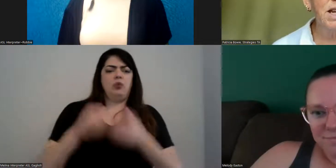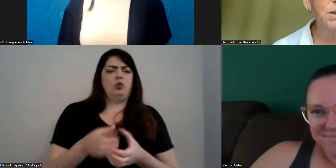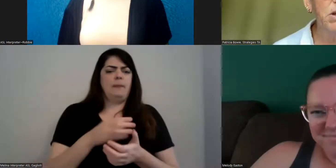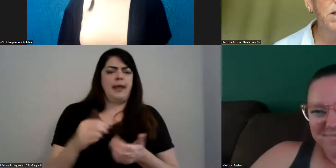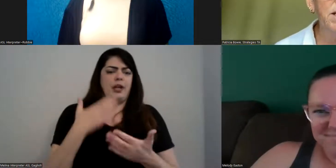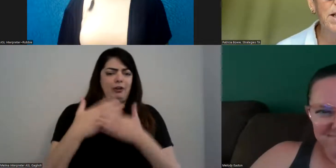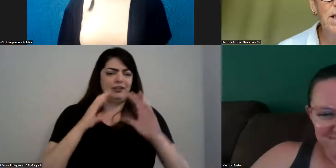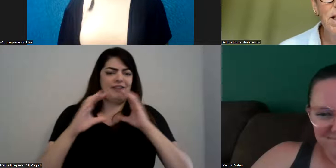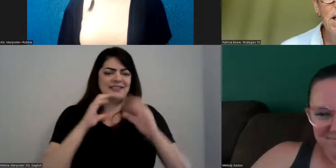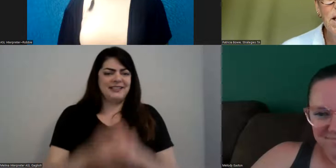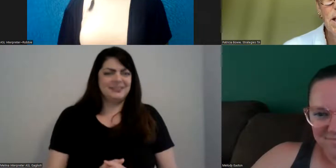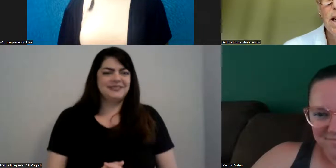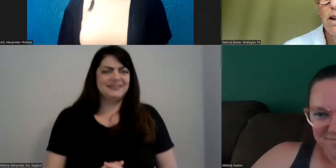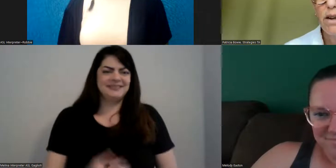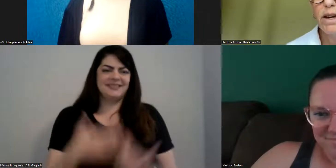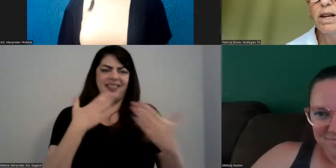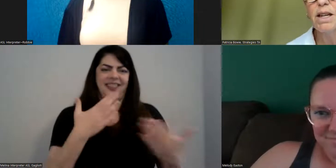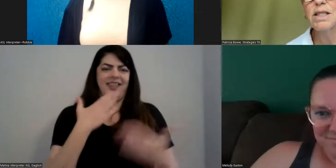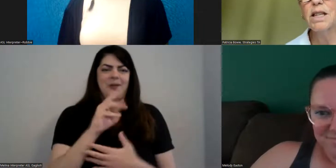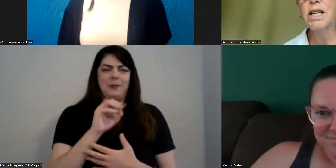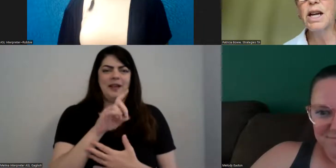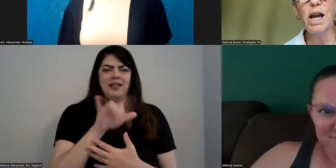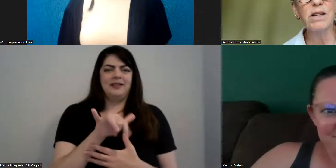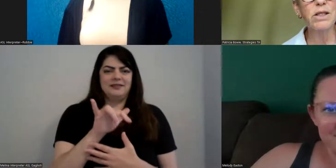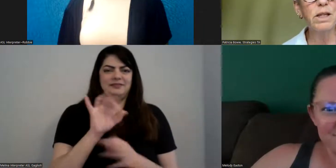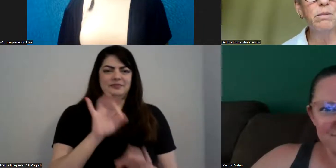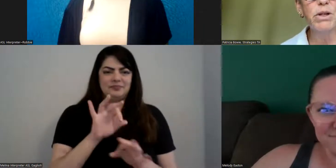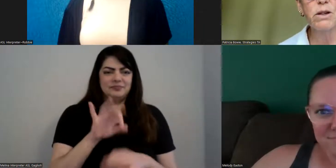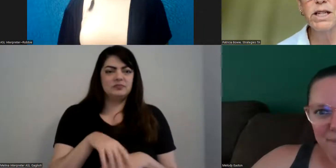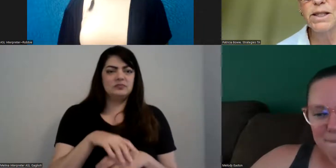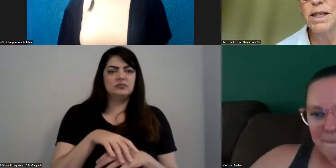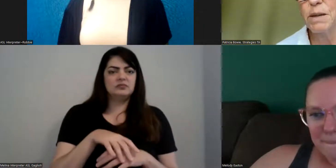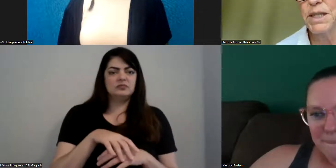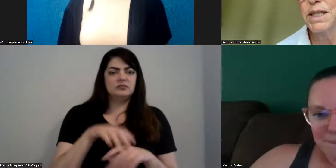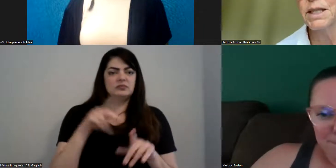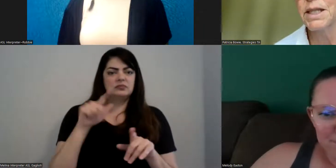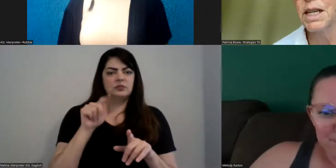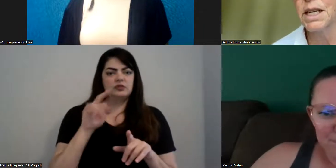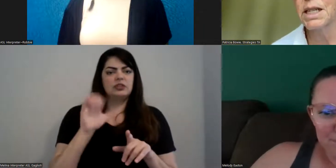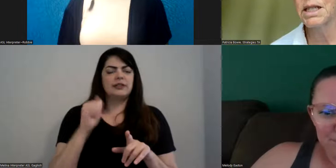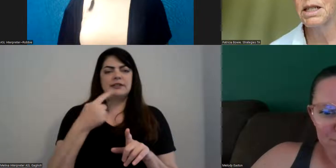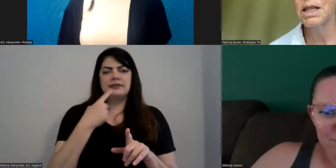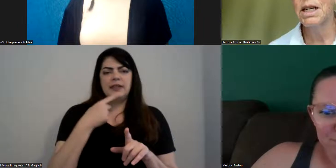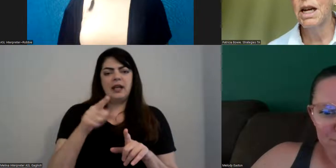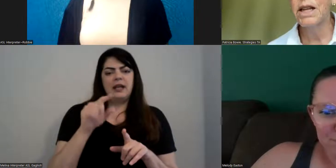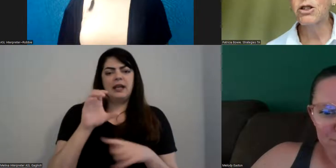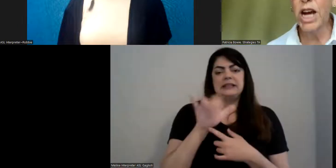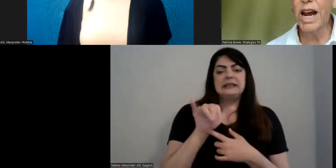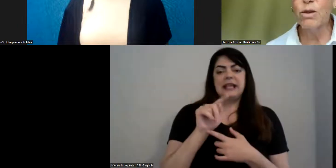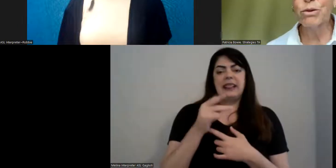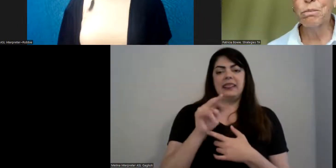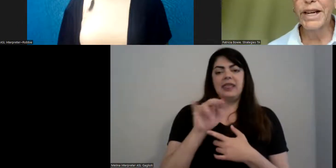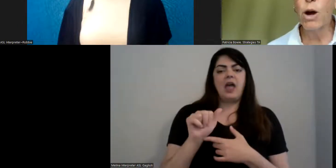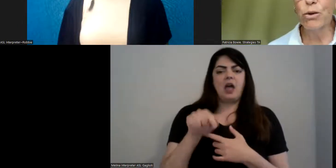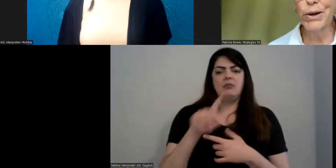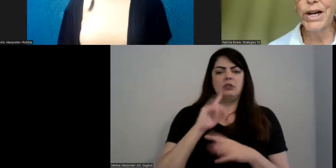Excellent. Thanks, Melody. And Cynthia actually put a great synopsis in the